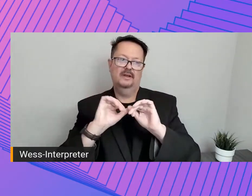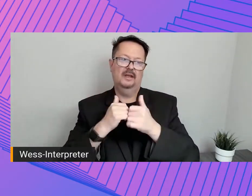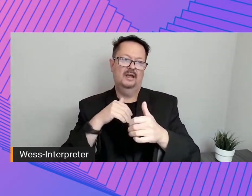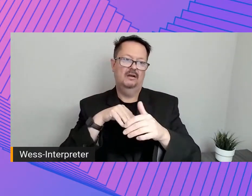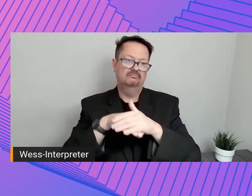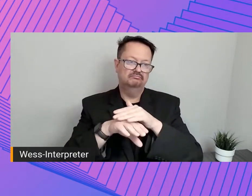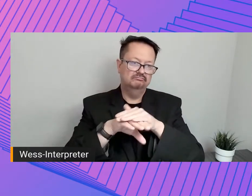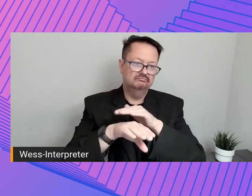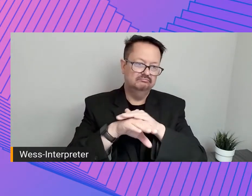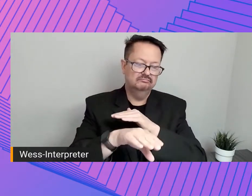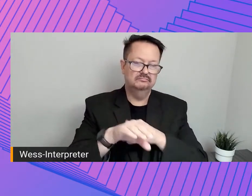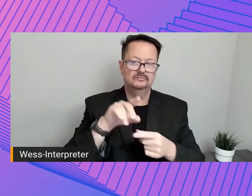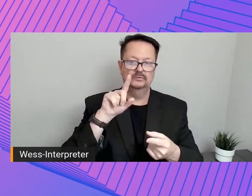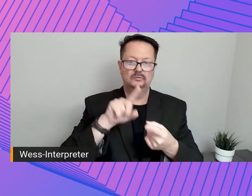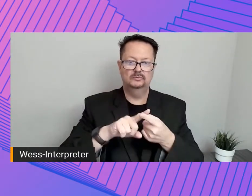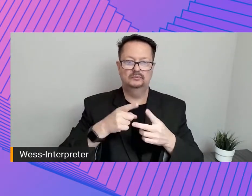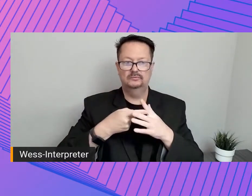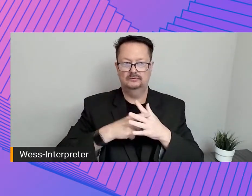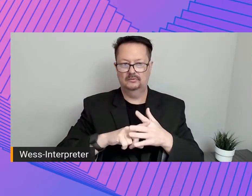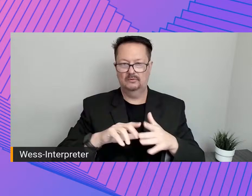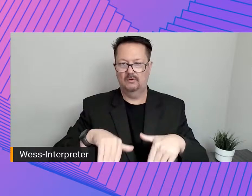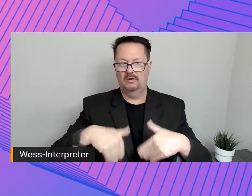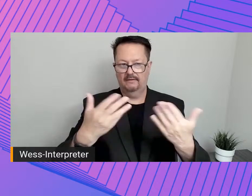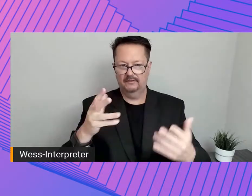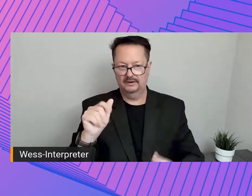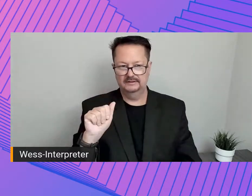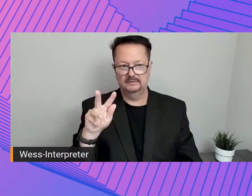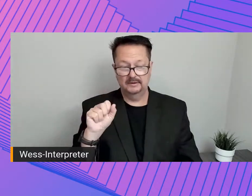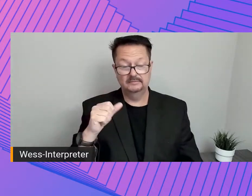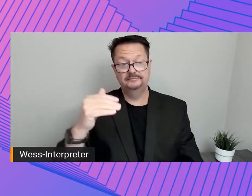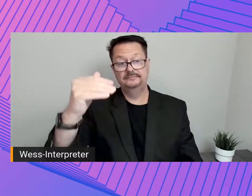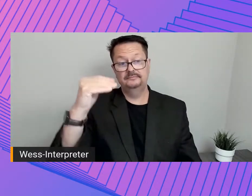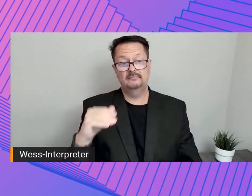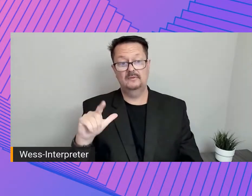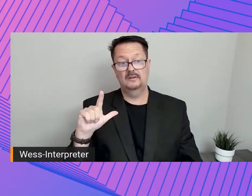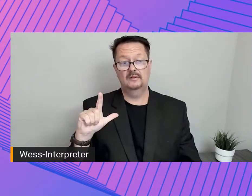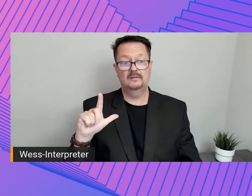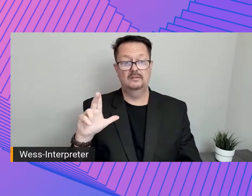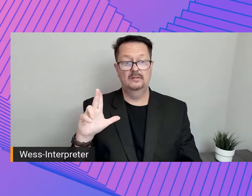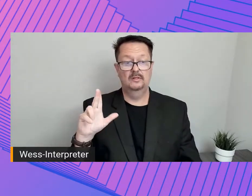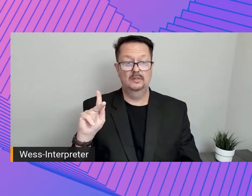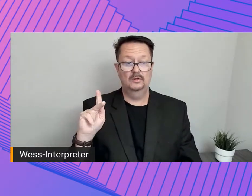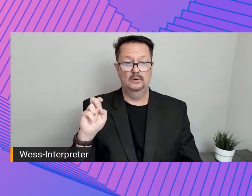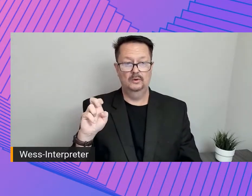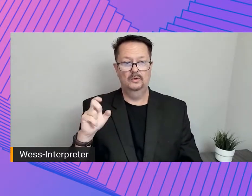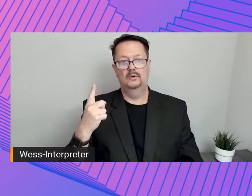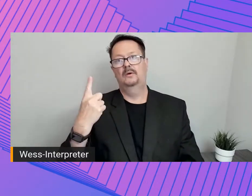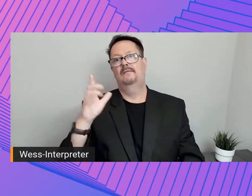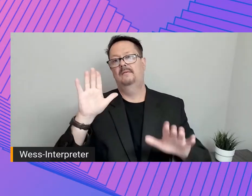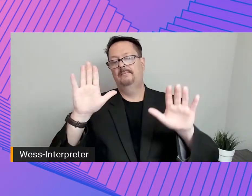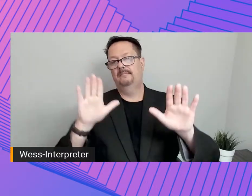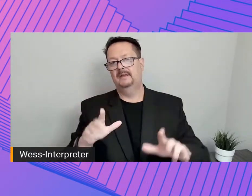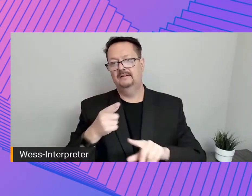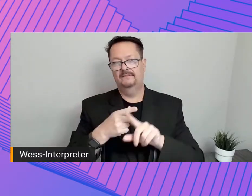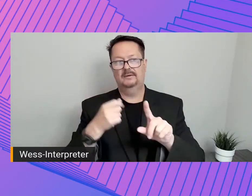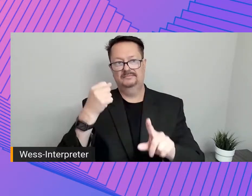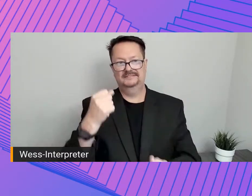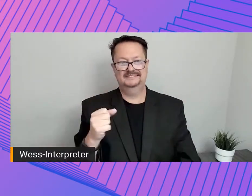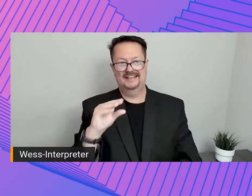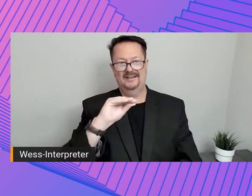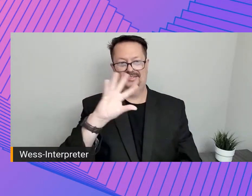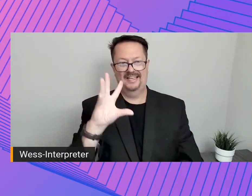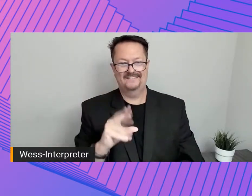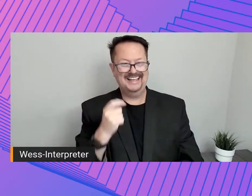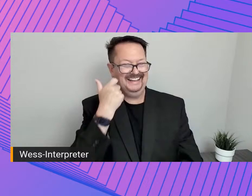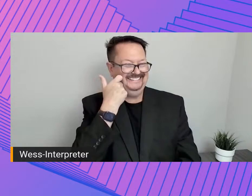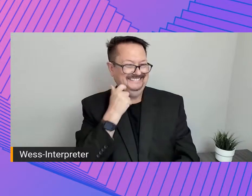to offer. After that, Luke, one of our amazing container heroes from South Africa, that I just got a chance to